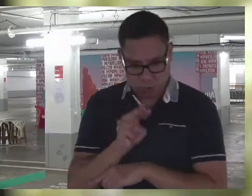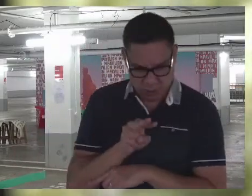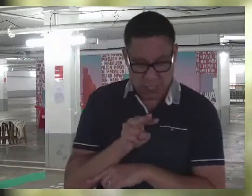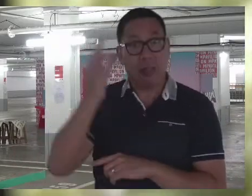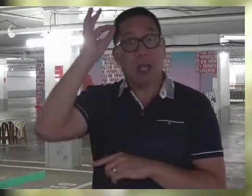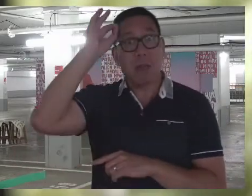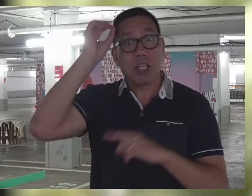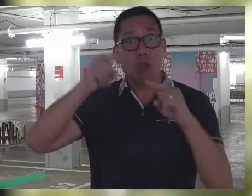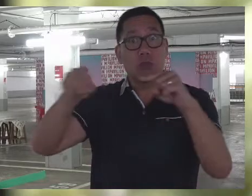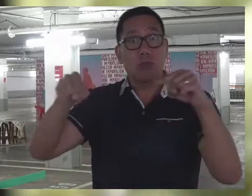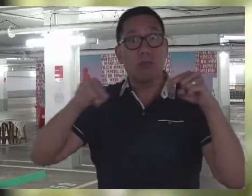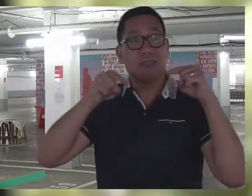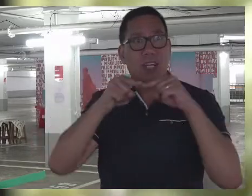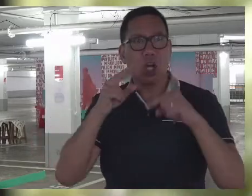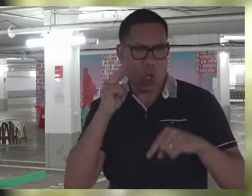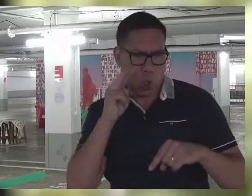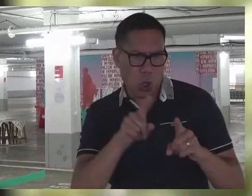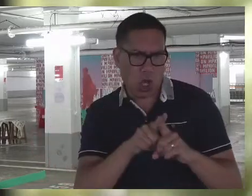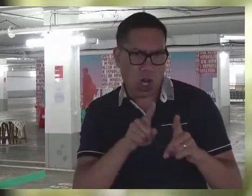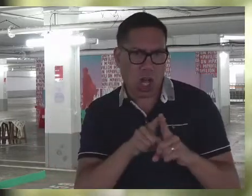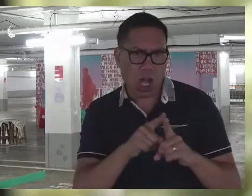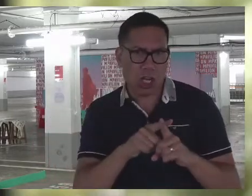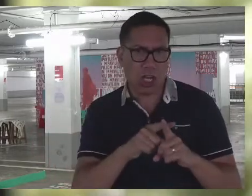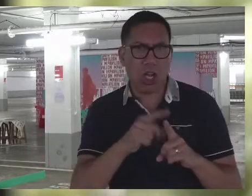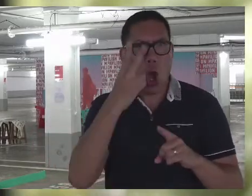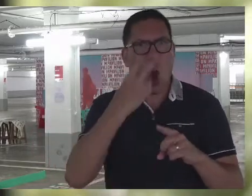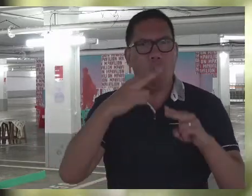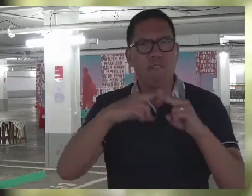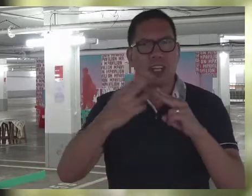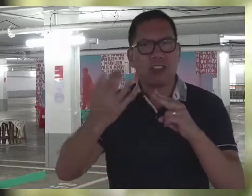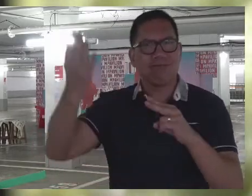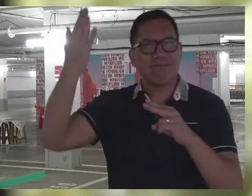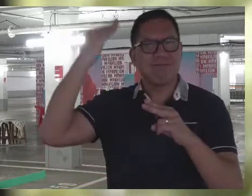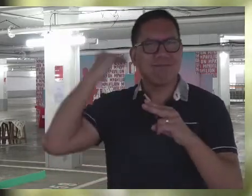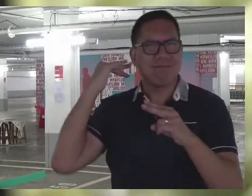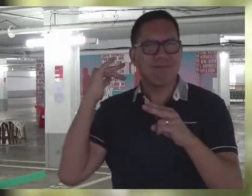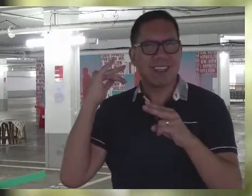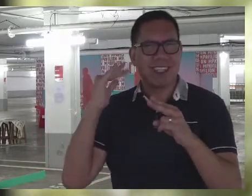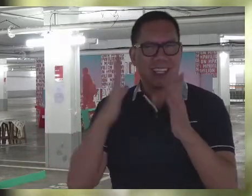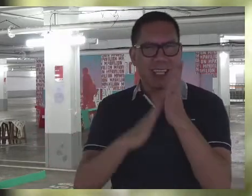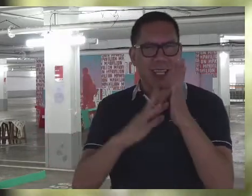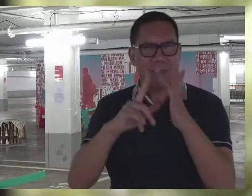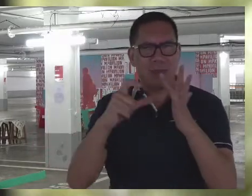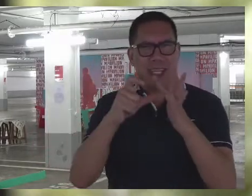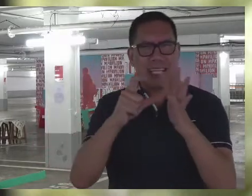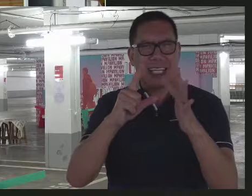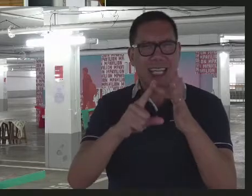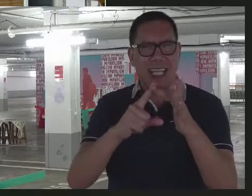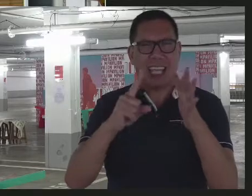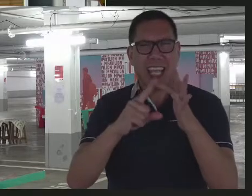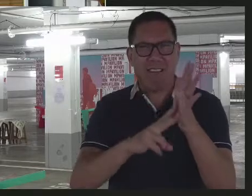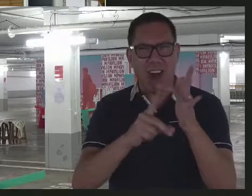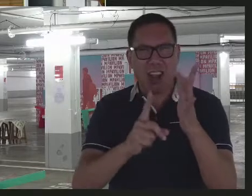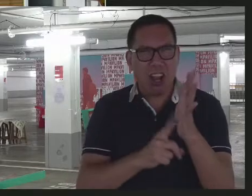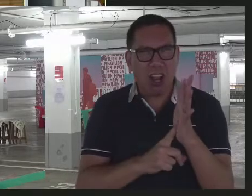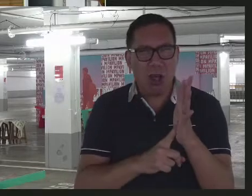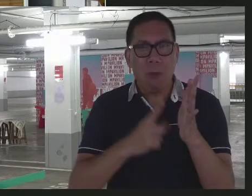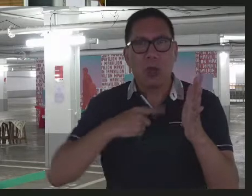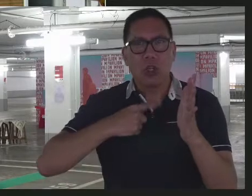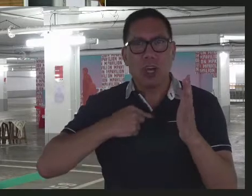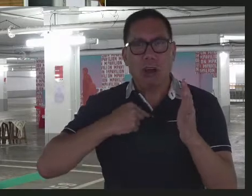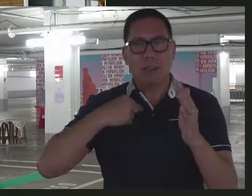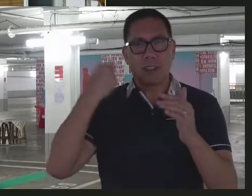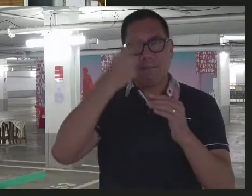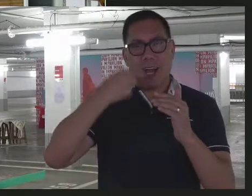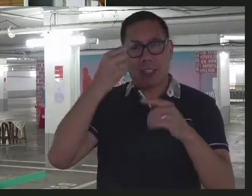the way that, in a sense, he looked like a medieval, the sort of almost painterly character of his face, as well as